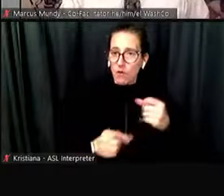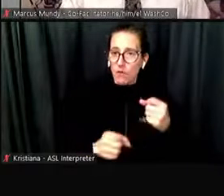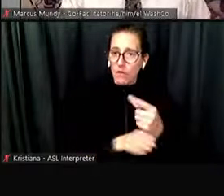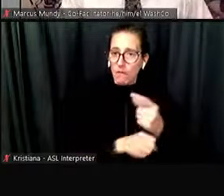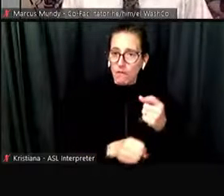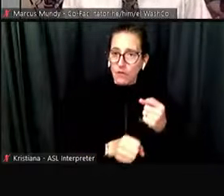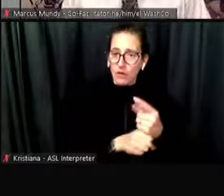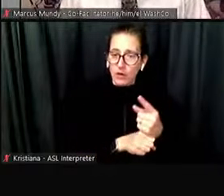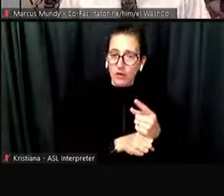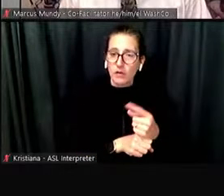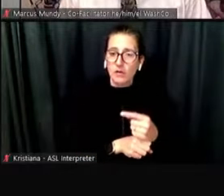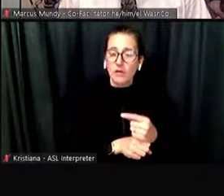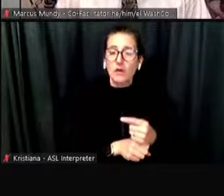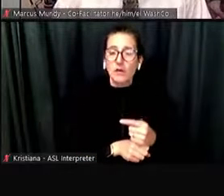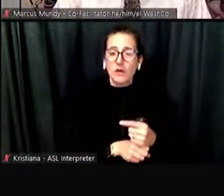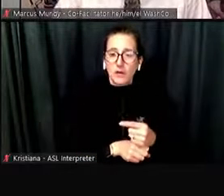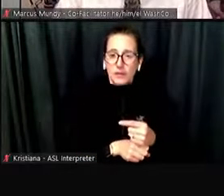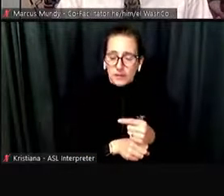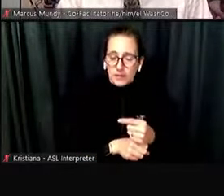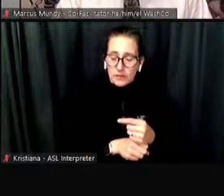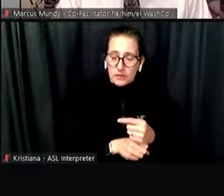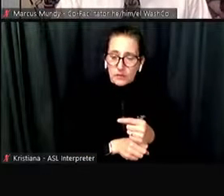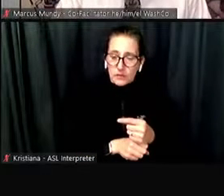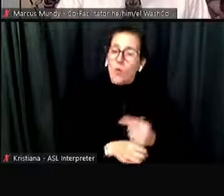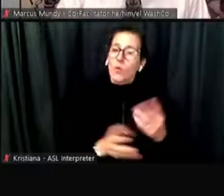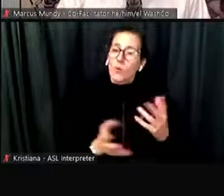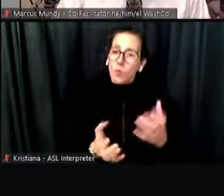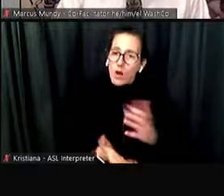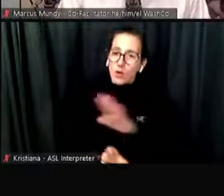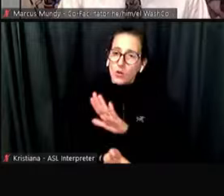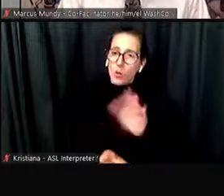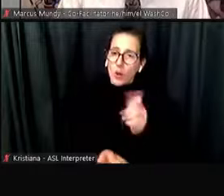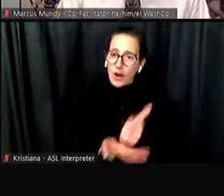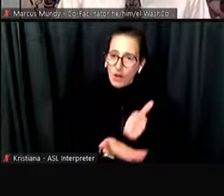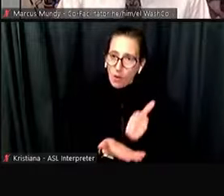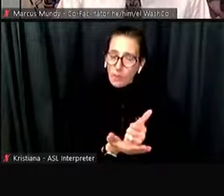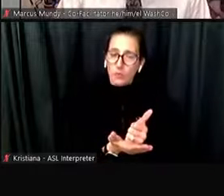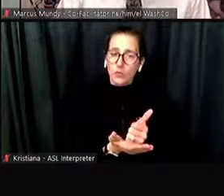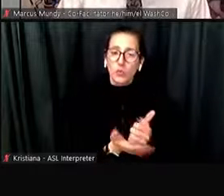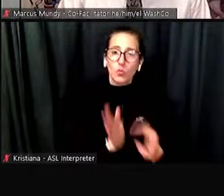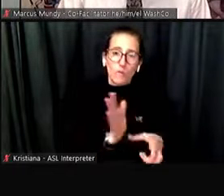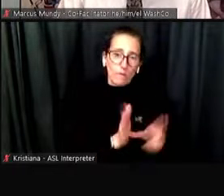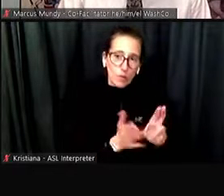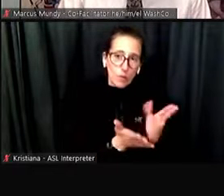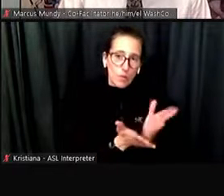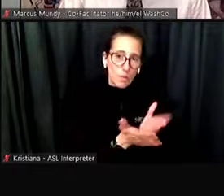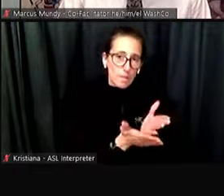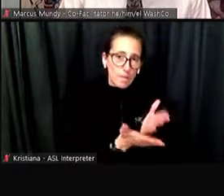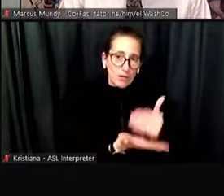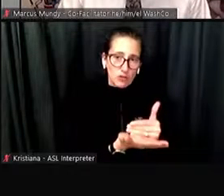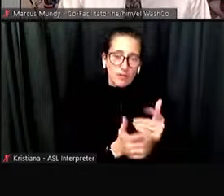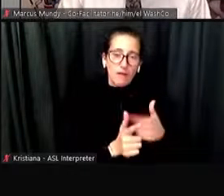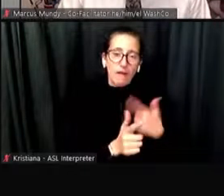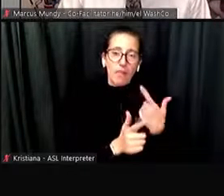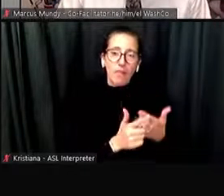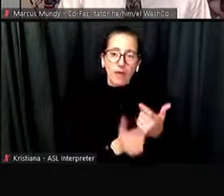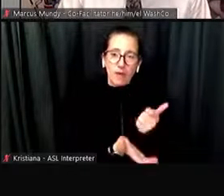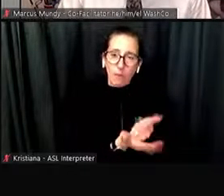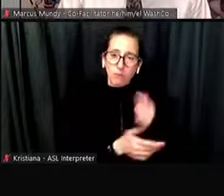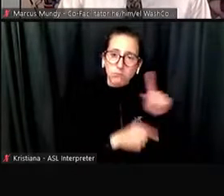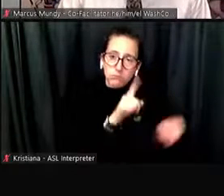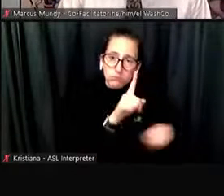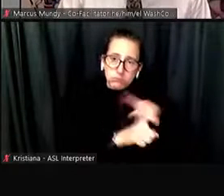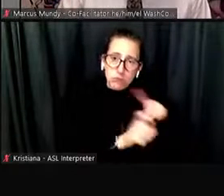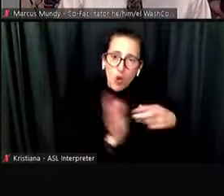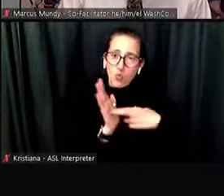part of that group to review the county's budget and ask questions on behalf of the community. So I encourage all of you to, if you're